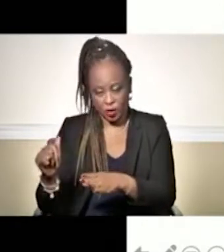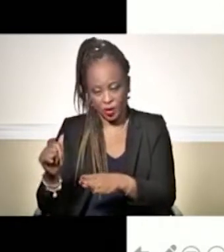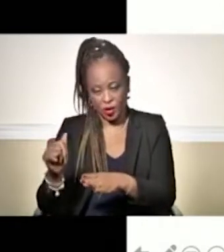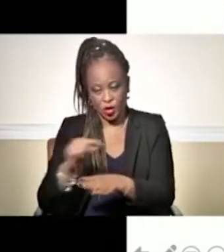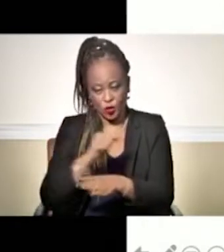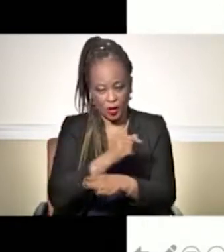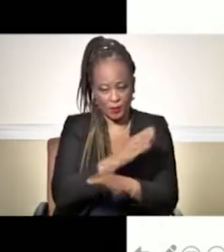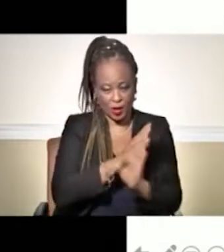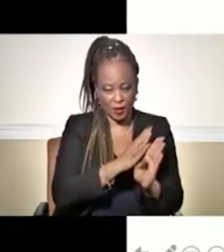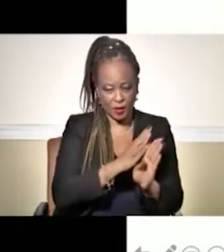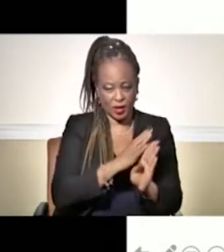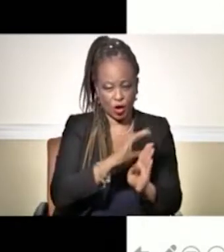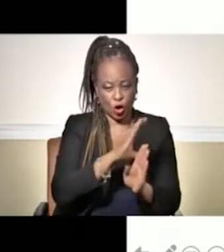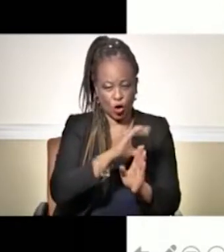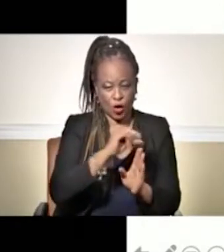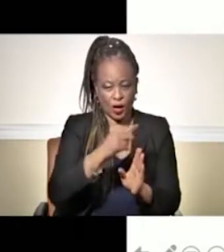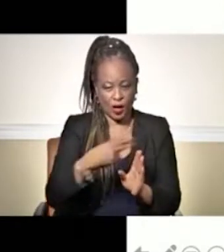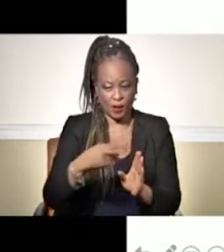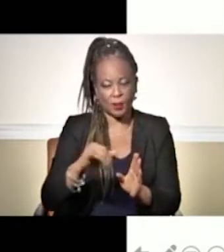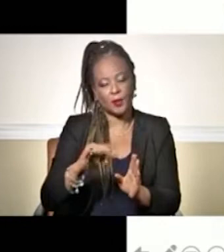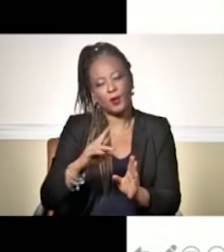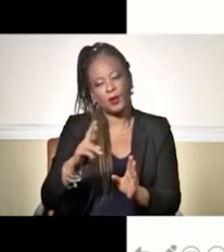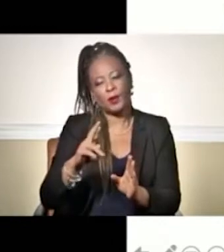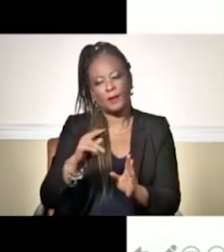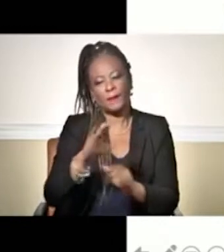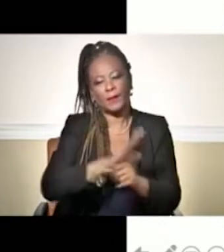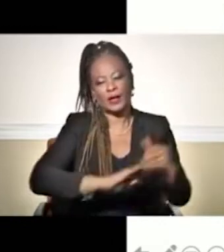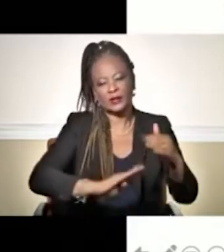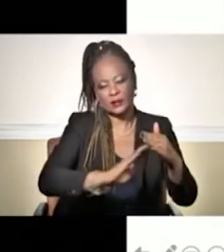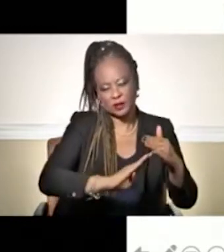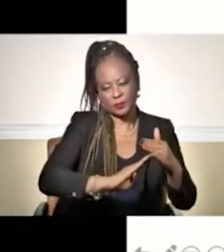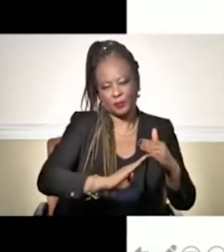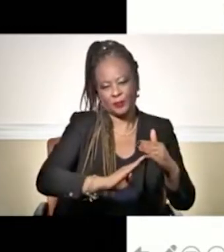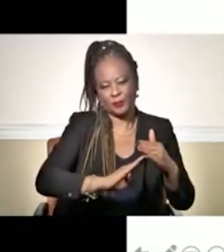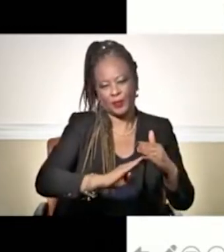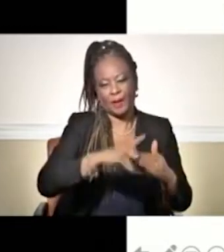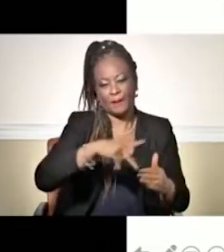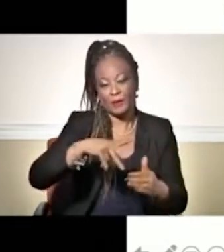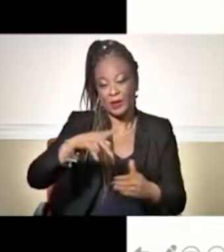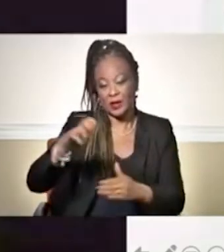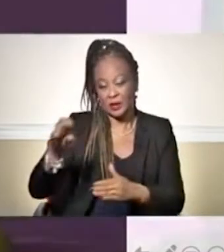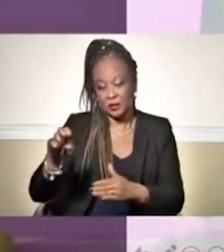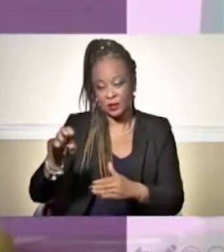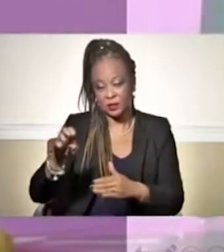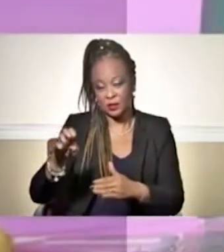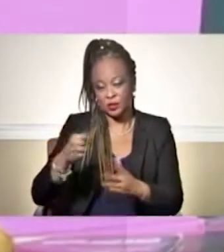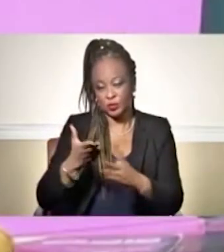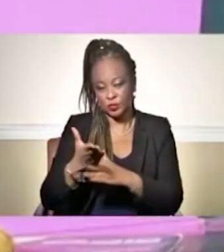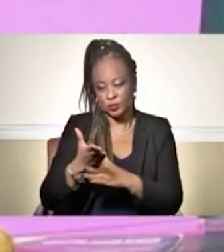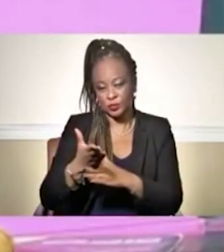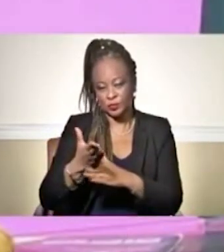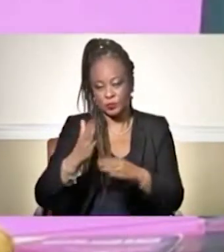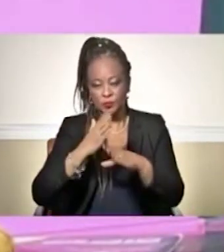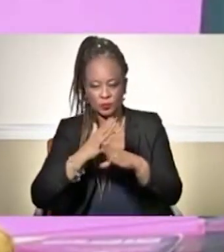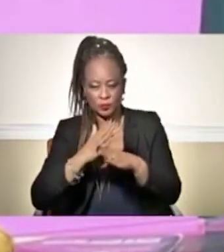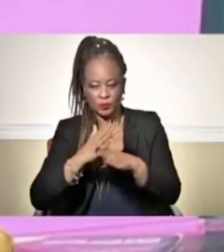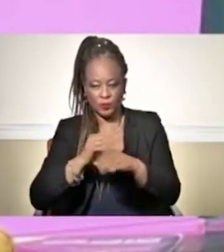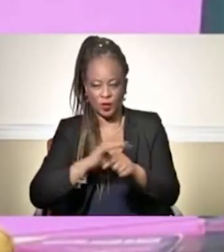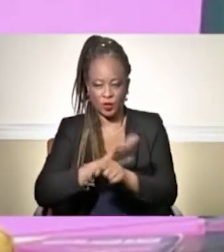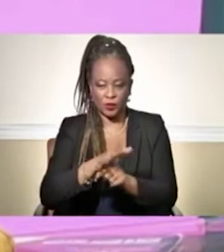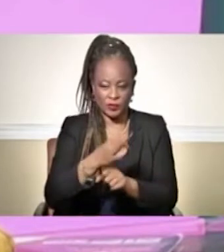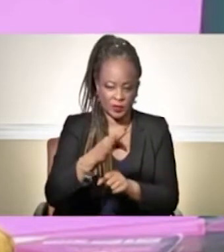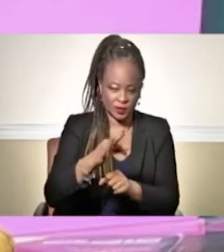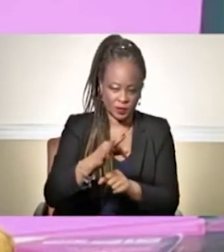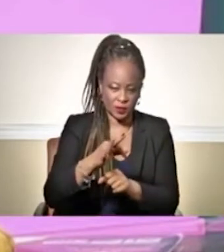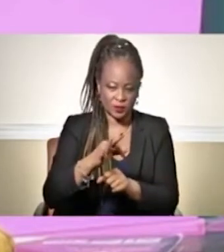construction manual for small buildings. It is therefore our hope that as we seek to rebuild to mitigate against future hurricanes,